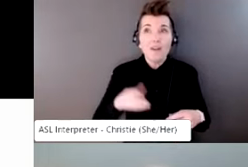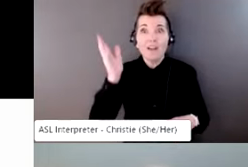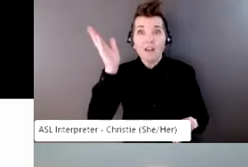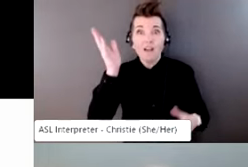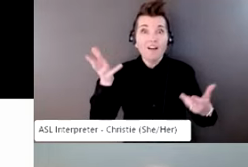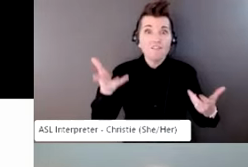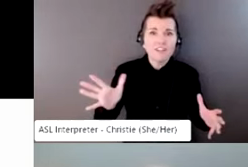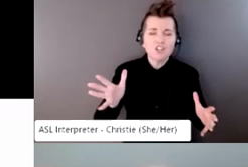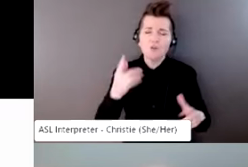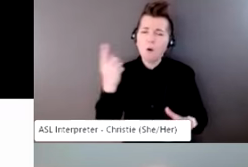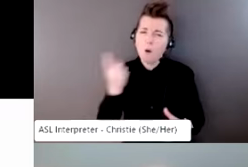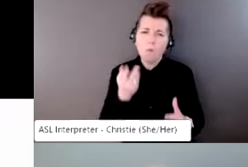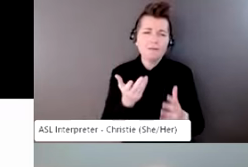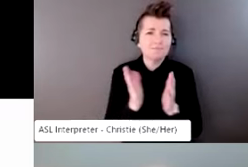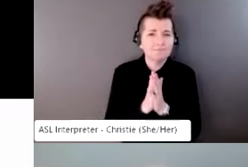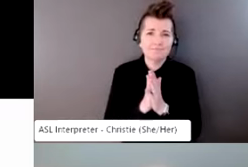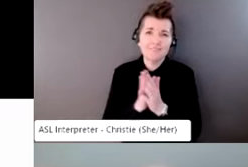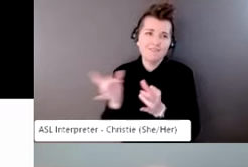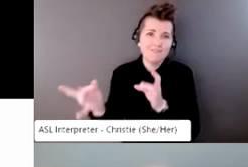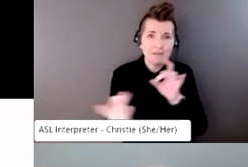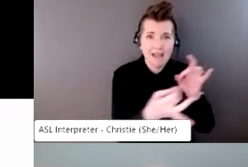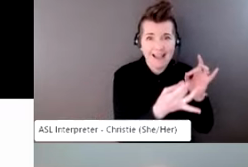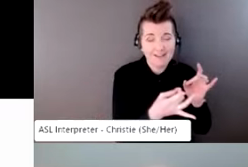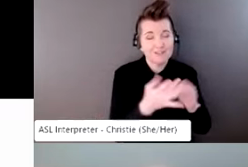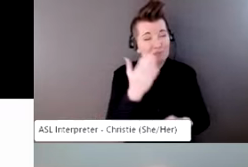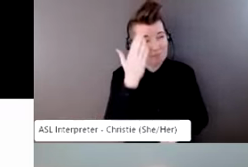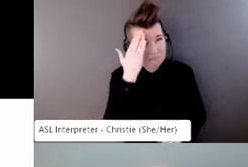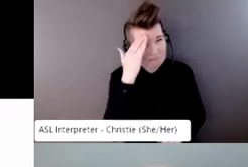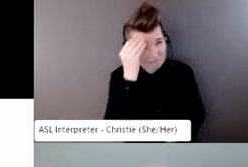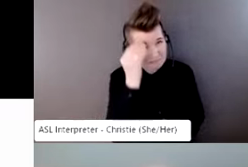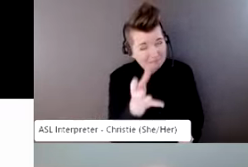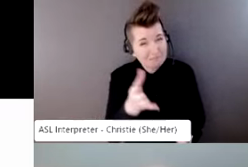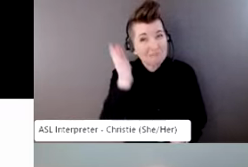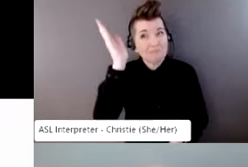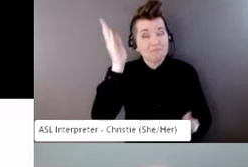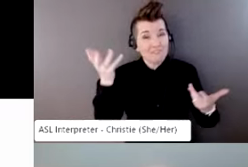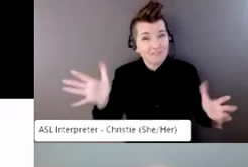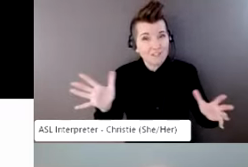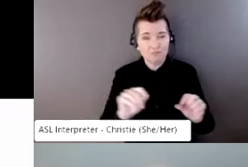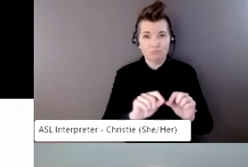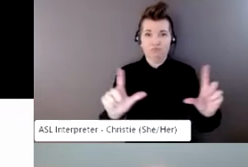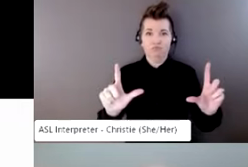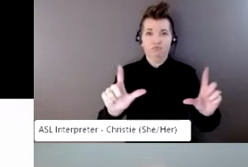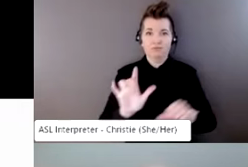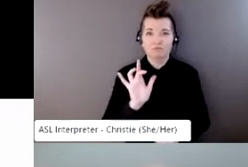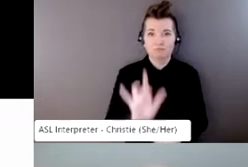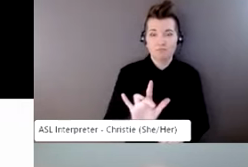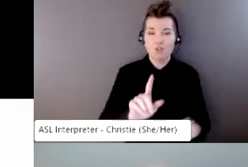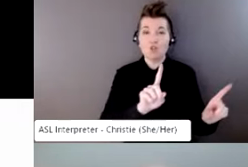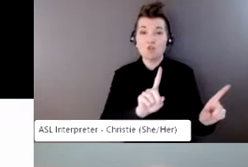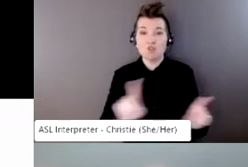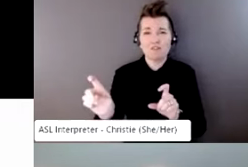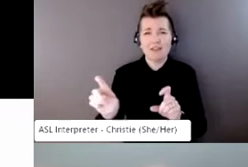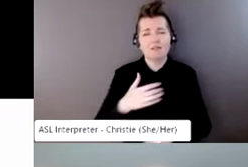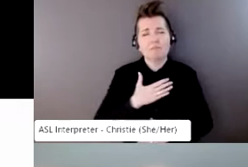we do. So at the end of this session, you will have a pop-up notice on your screen that will take you to a survey link. We highly